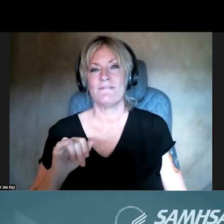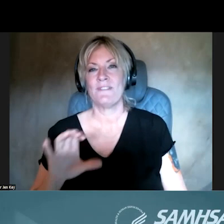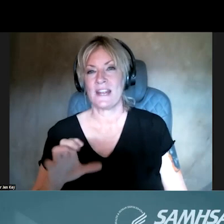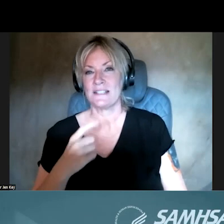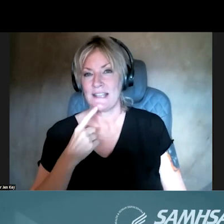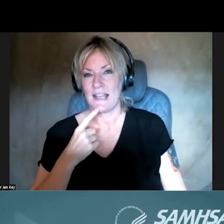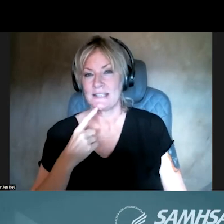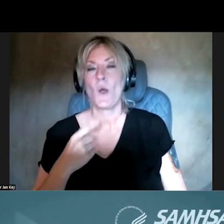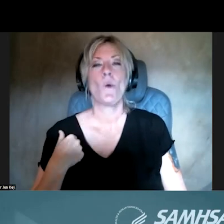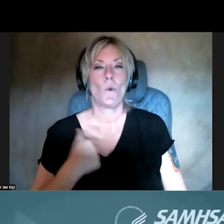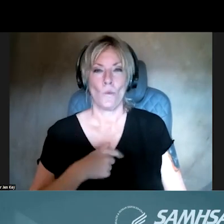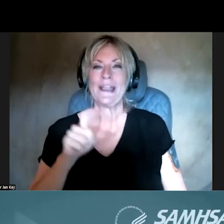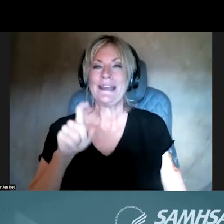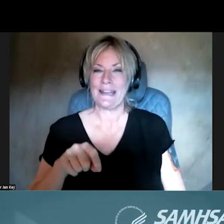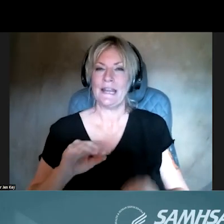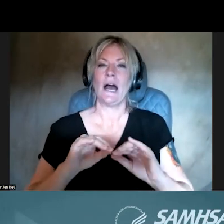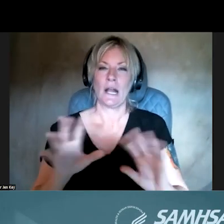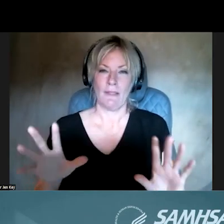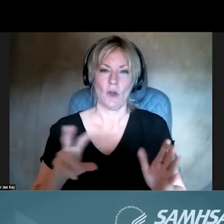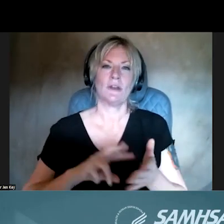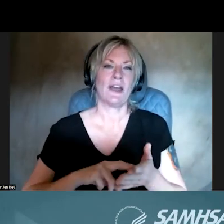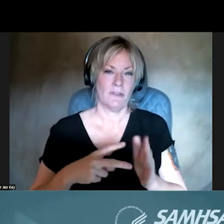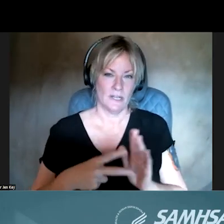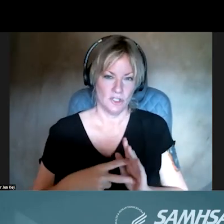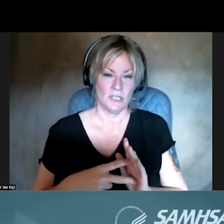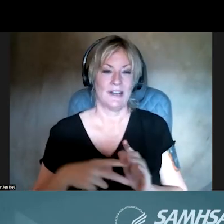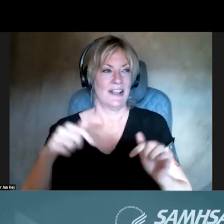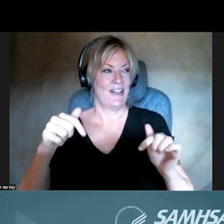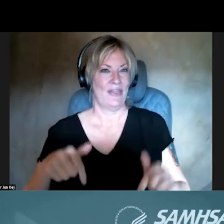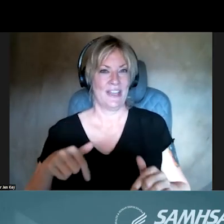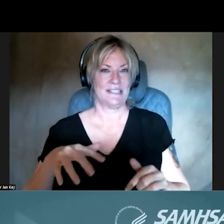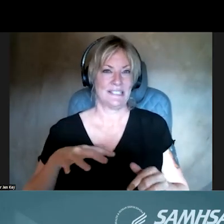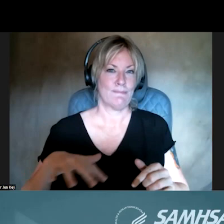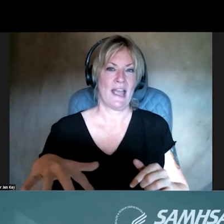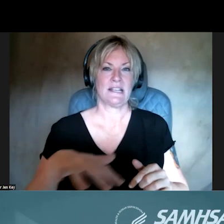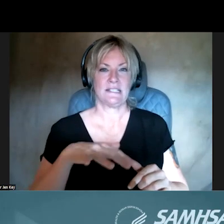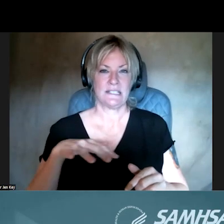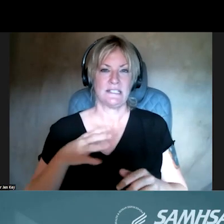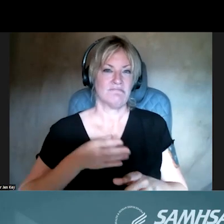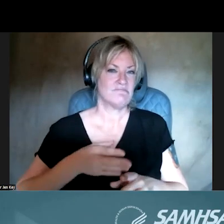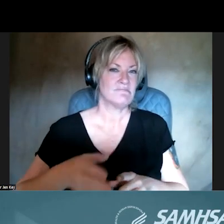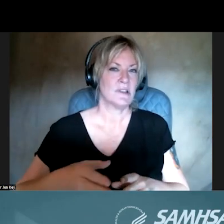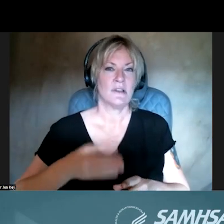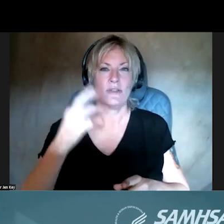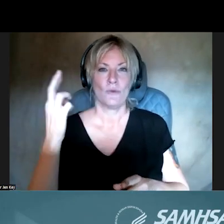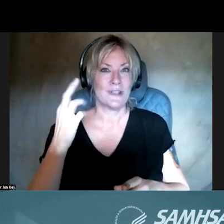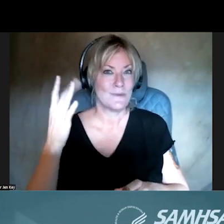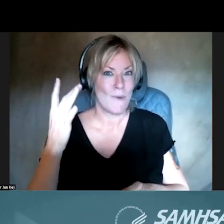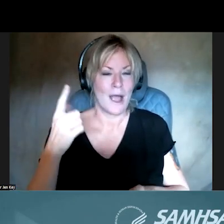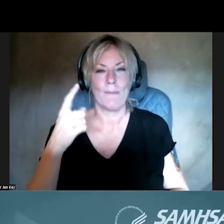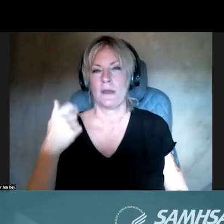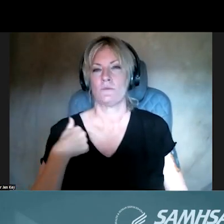that we do need clear definitions. And I think that we are in this space. Part of the reason we're in this space is because we don't